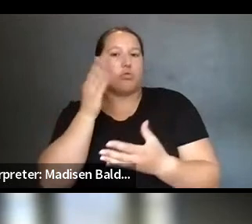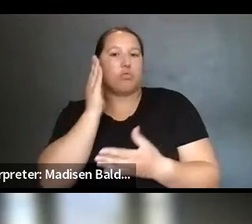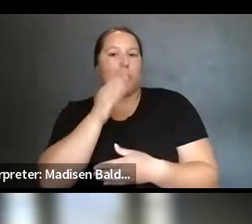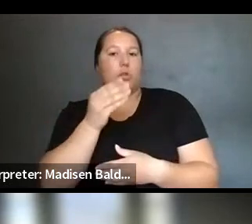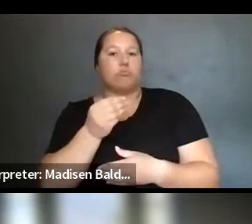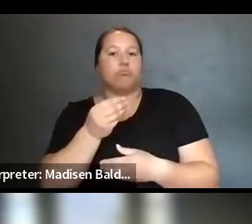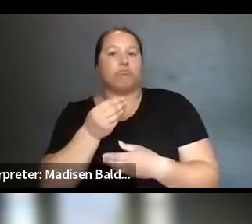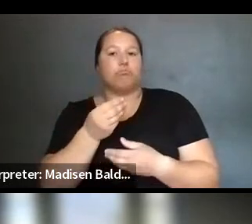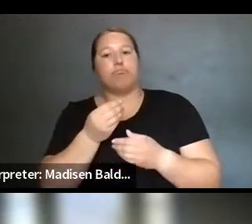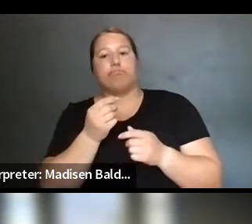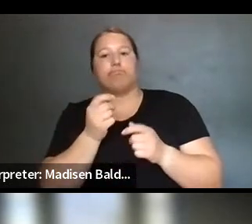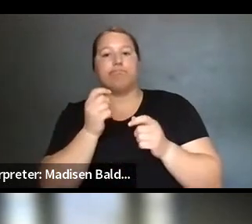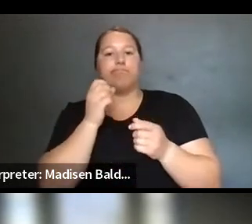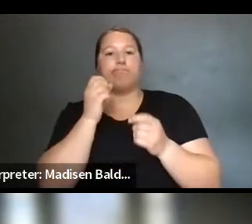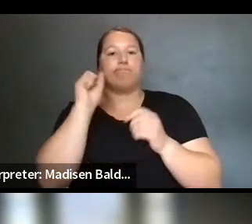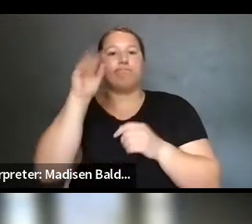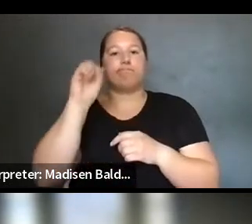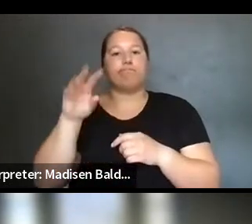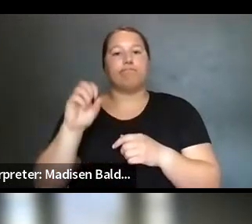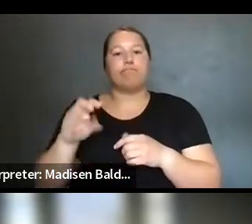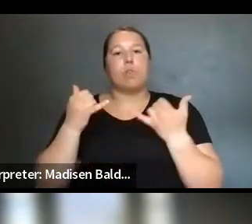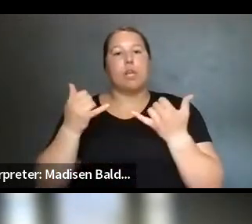to Commissioner Dr. Shirley Green.